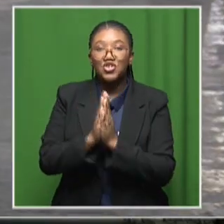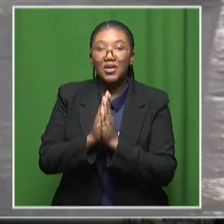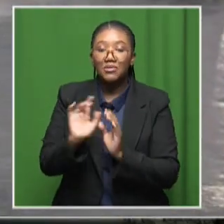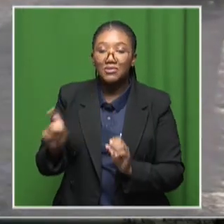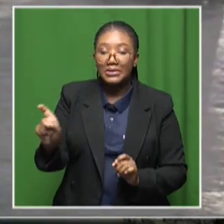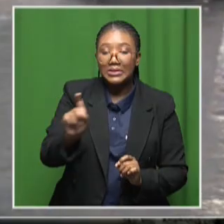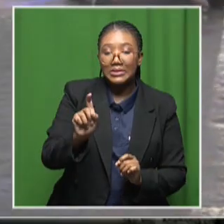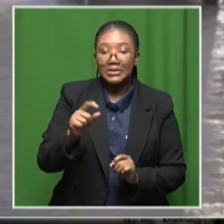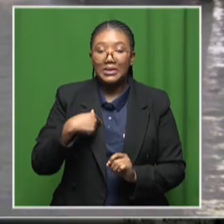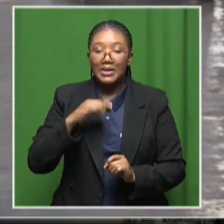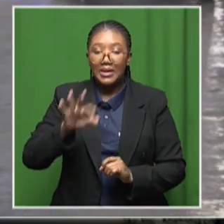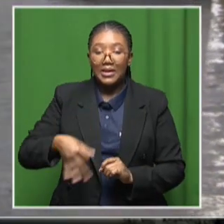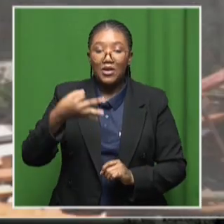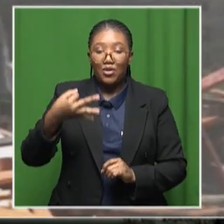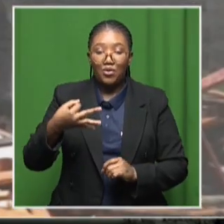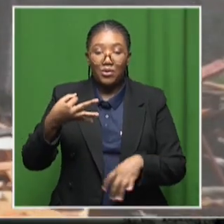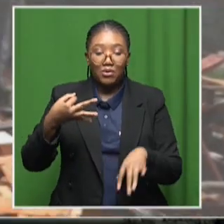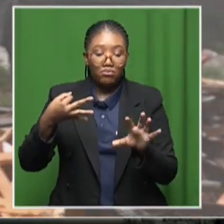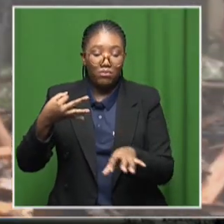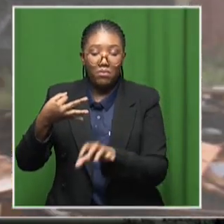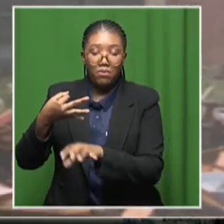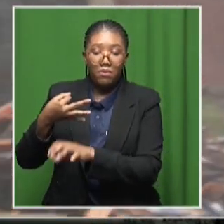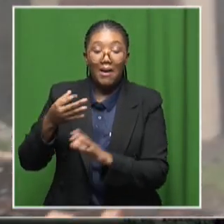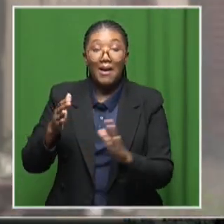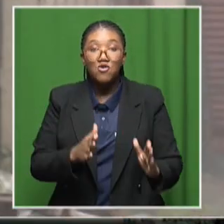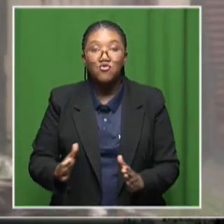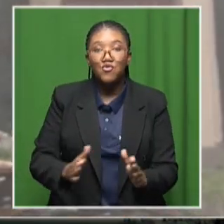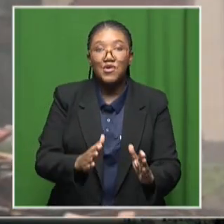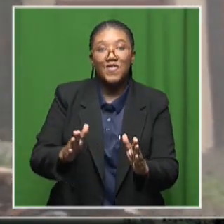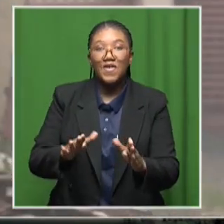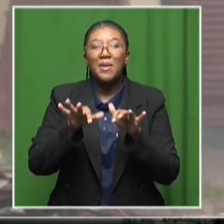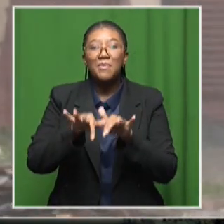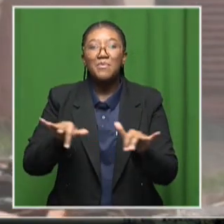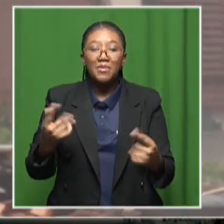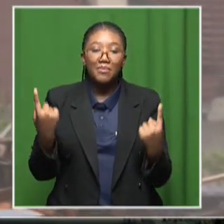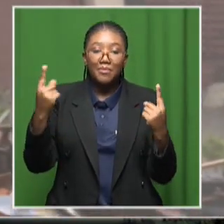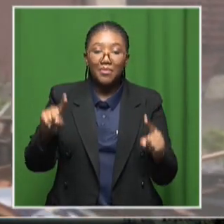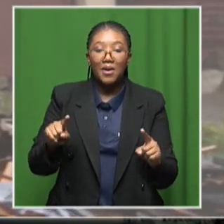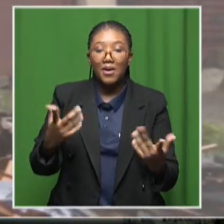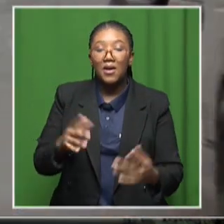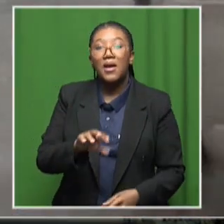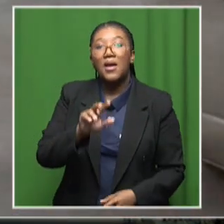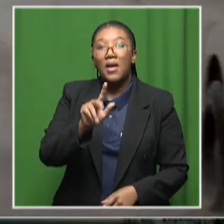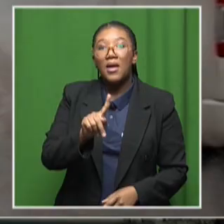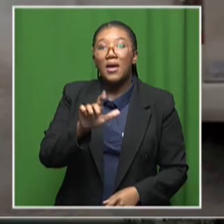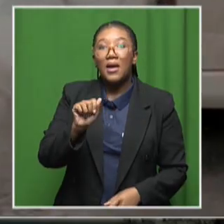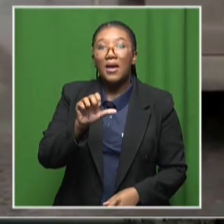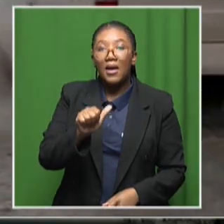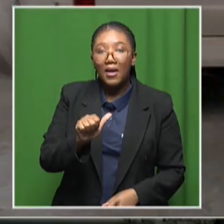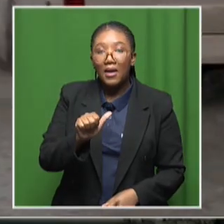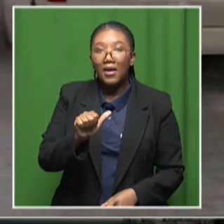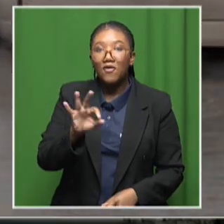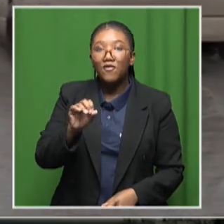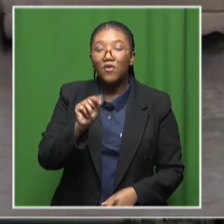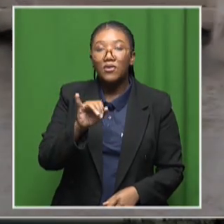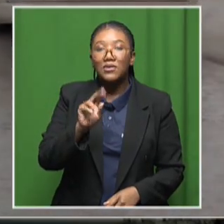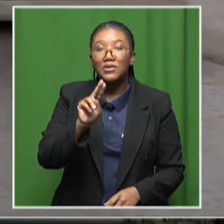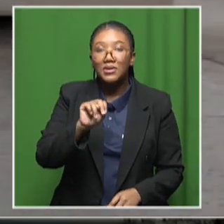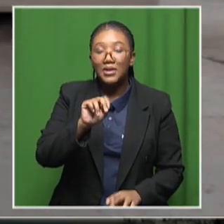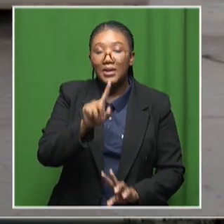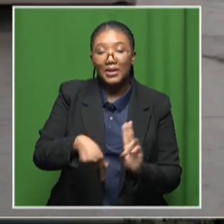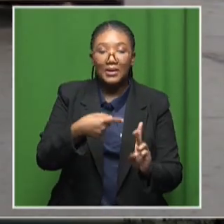in all those 3 main river streams which I've mentioned, which is Kalfontein, Jackskei, and also Klip Valley